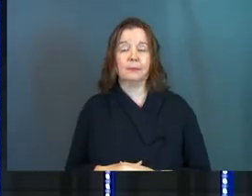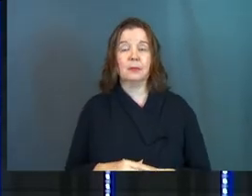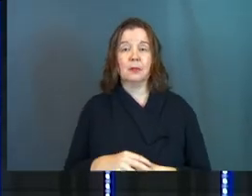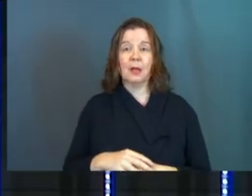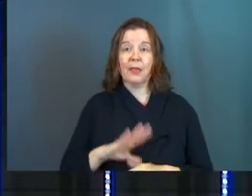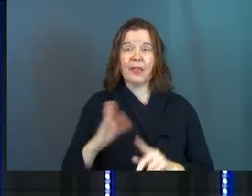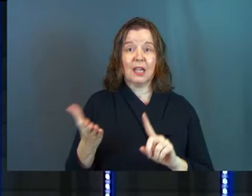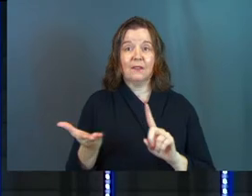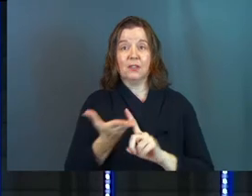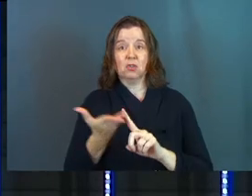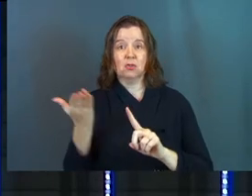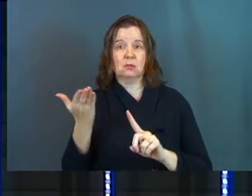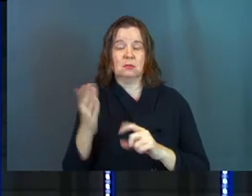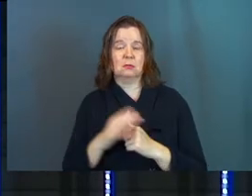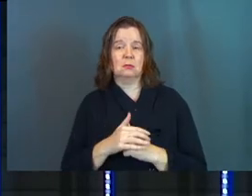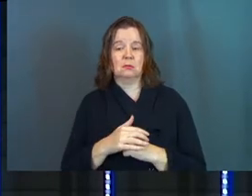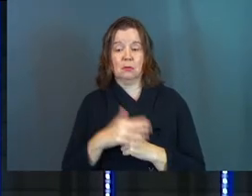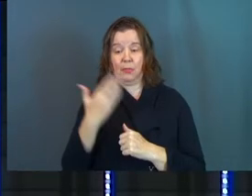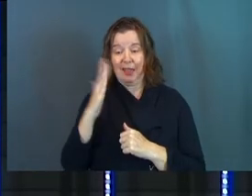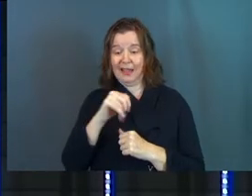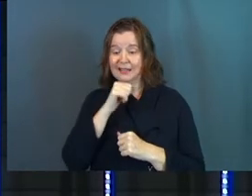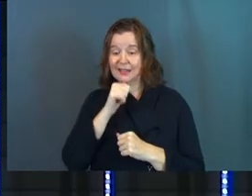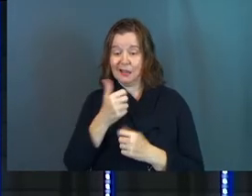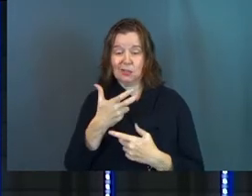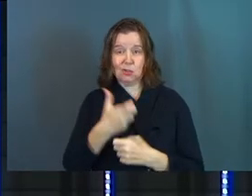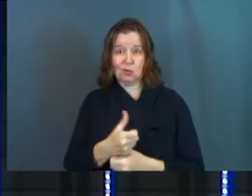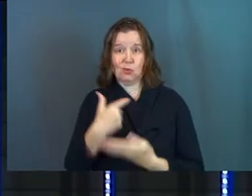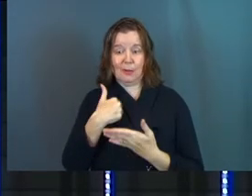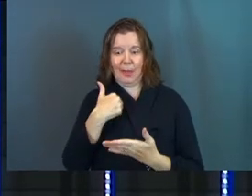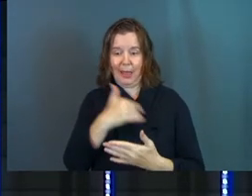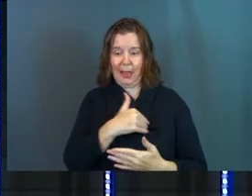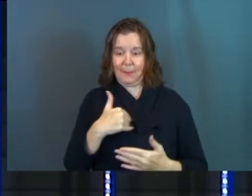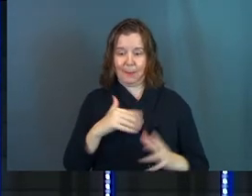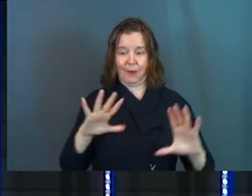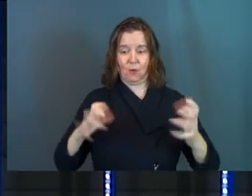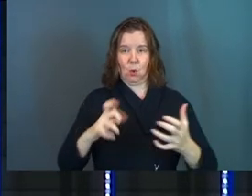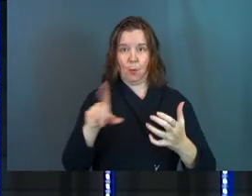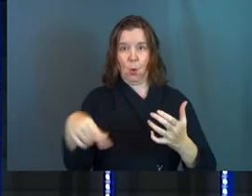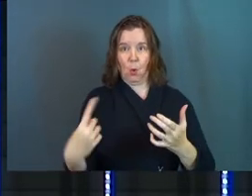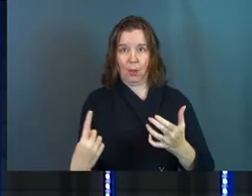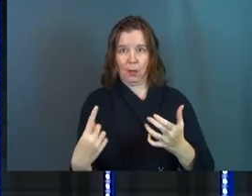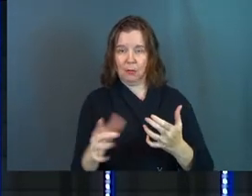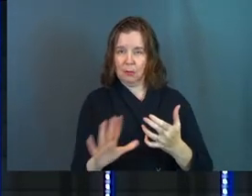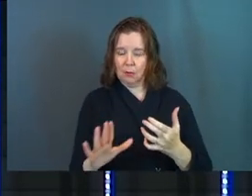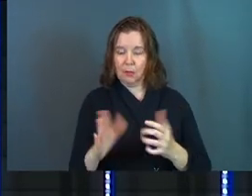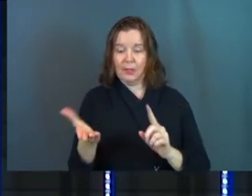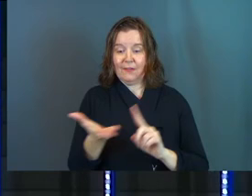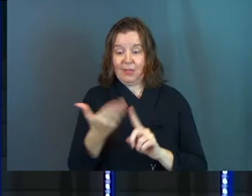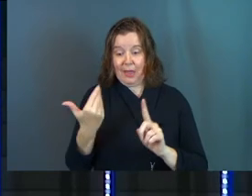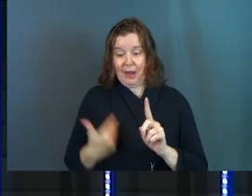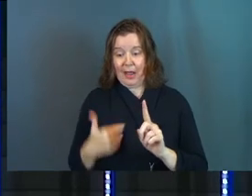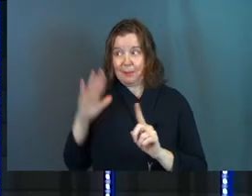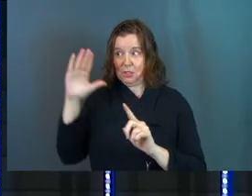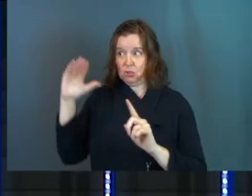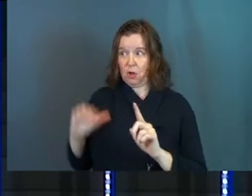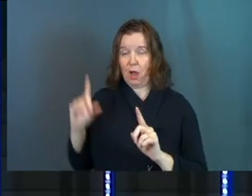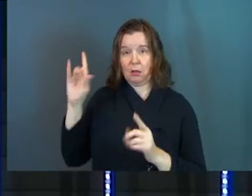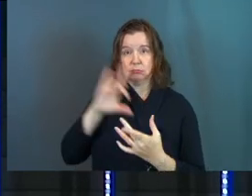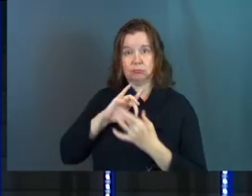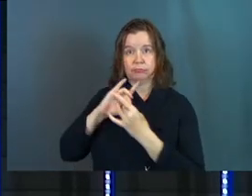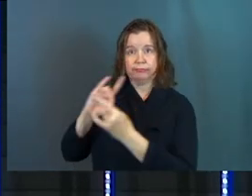The conviction that God does not treat me like a member of a group. The conviction that I am his